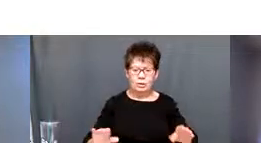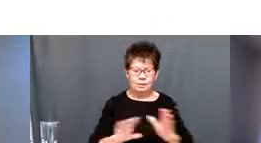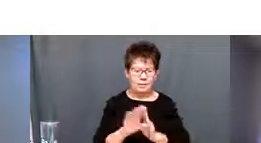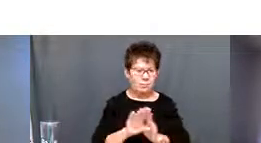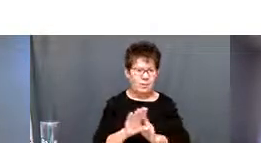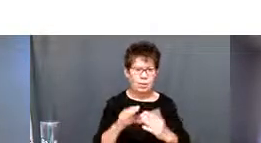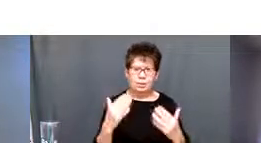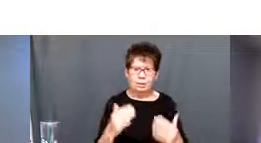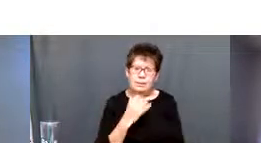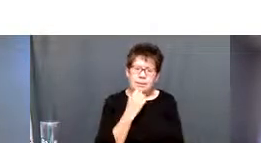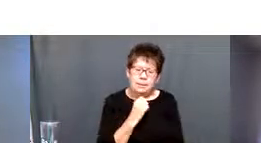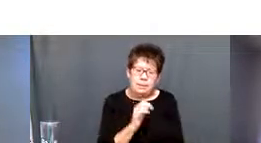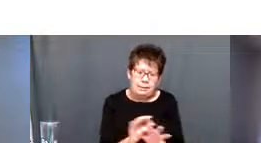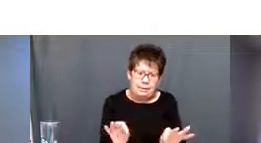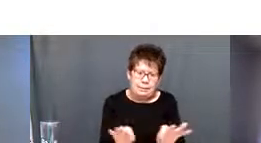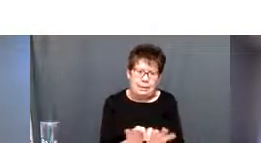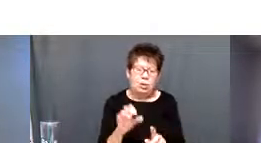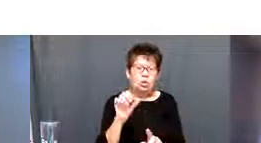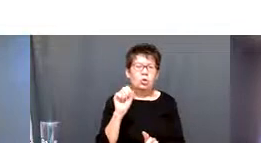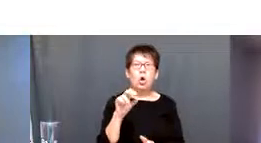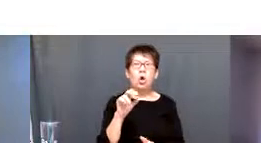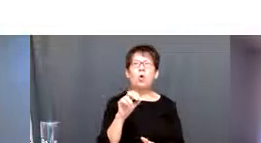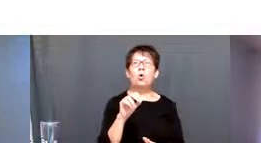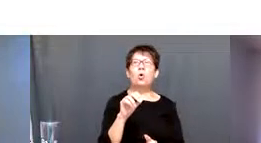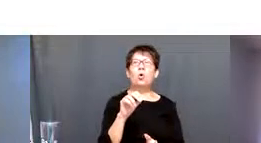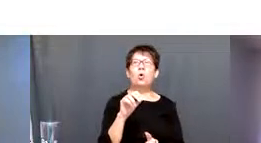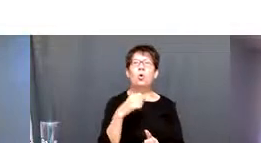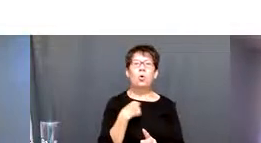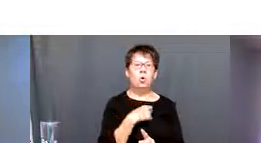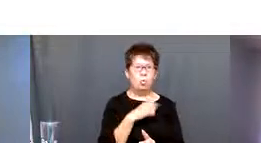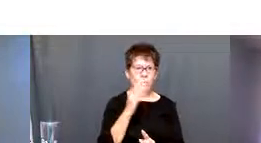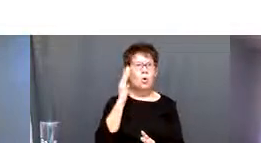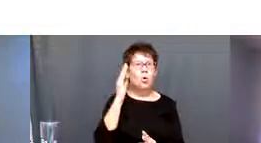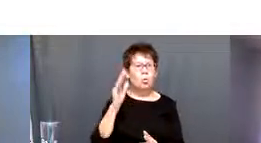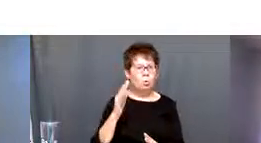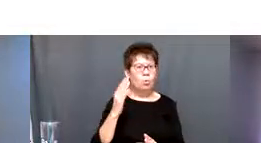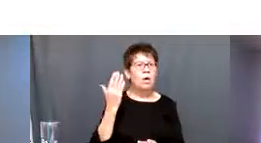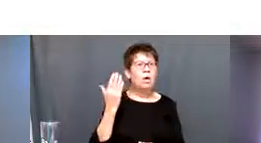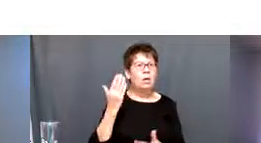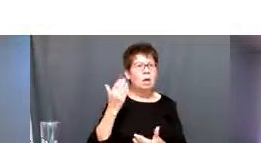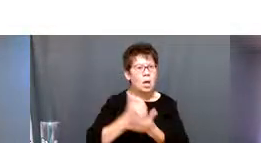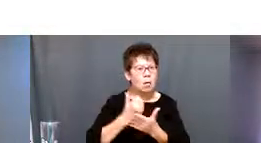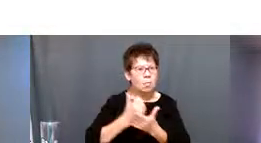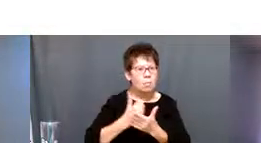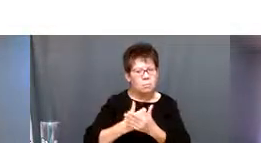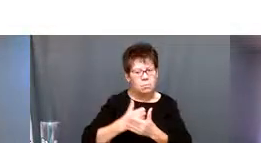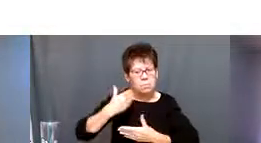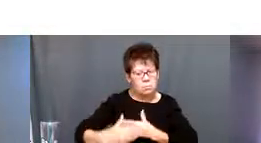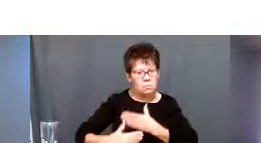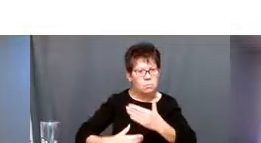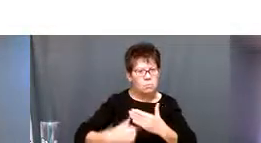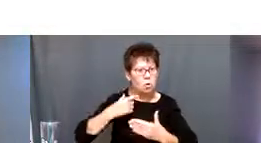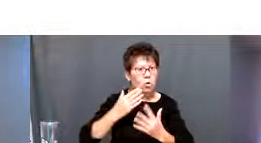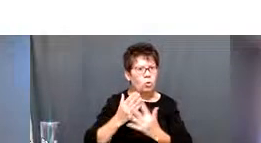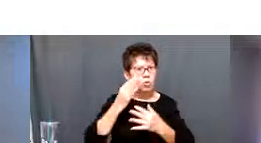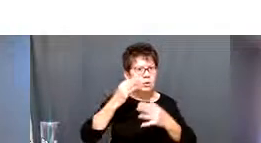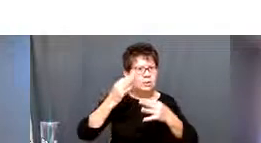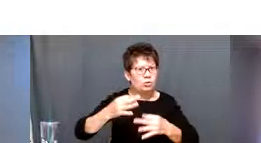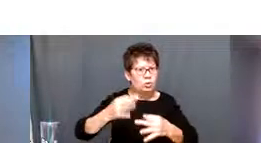the most important things we can do. So we are going to walk you through these choices, and we're going to do it over a period of